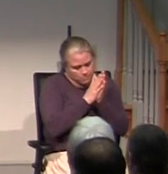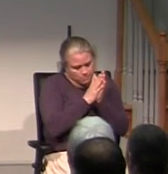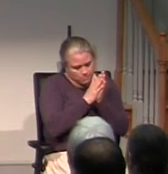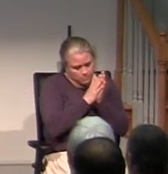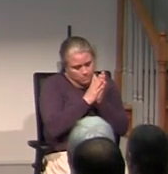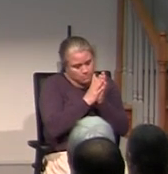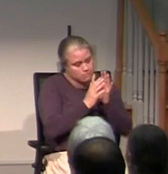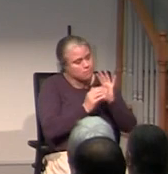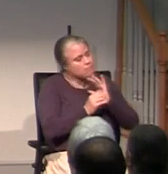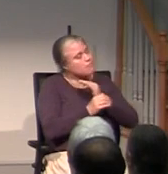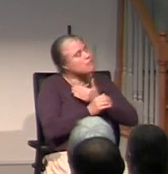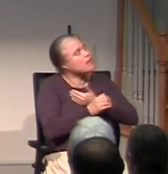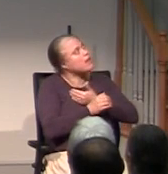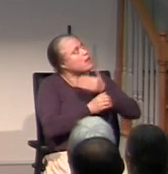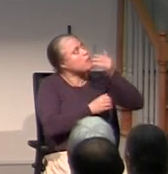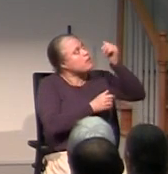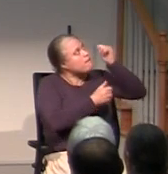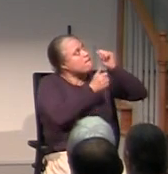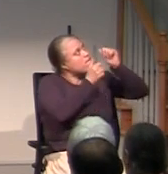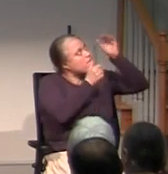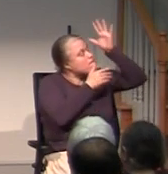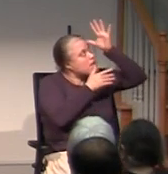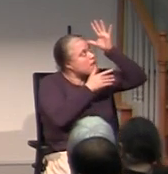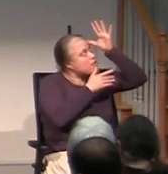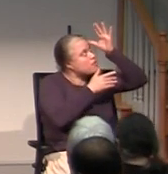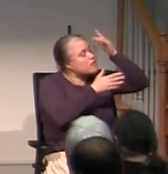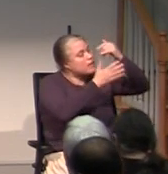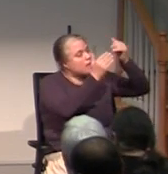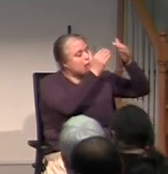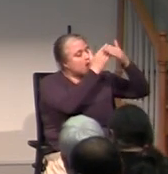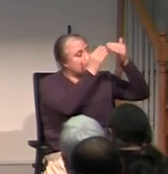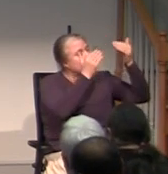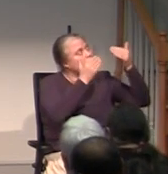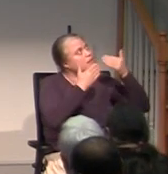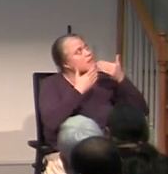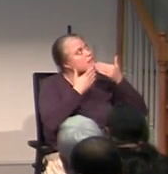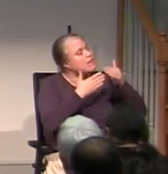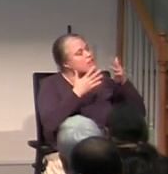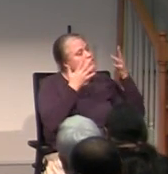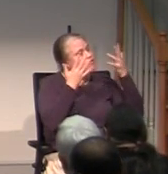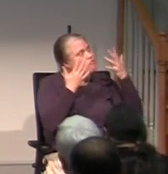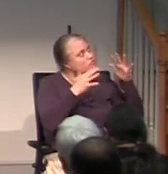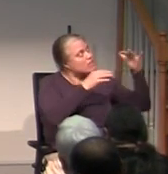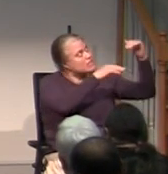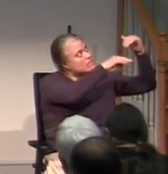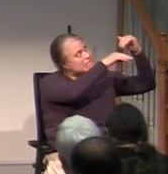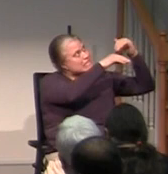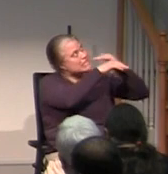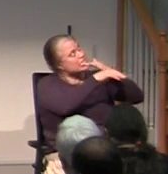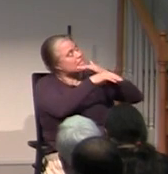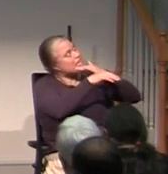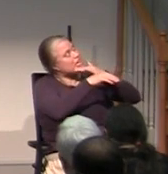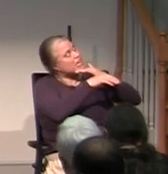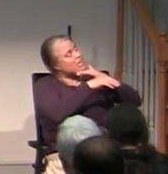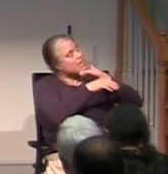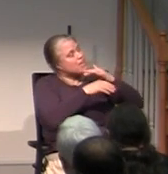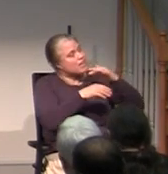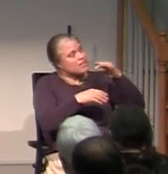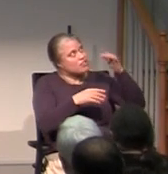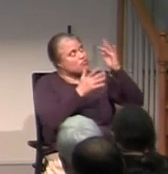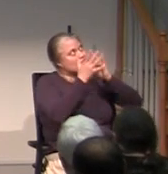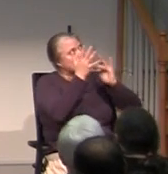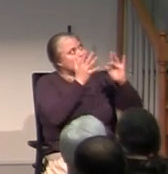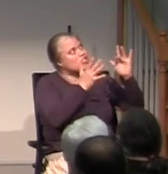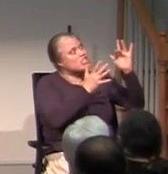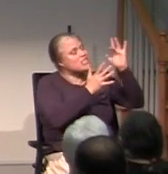Our Father in heaven, thank you for sending Jesus, the heavenly bridegroom. Thank you for your great mercy in sending